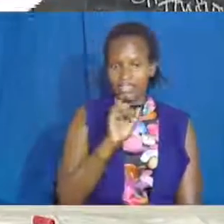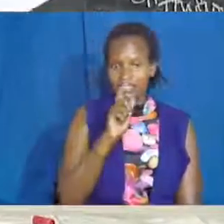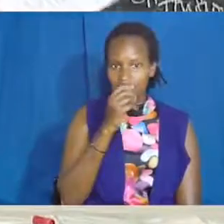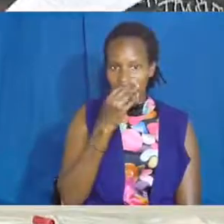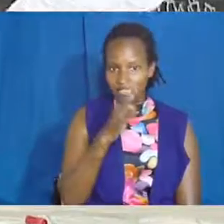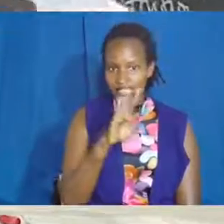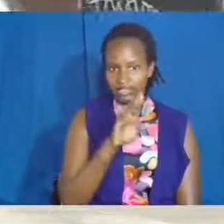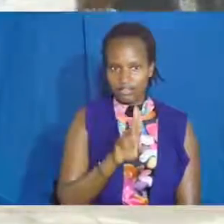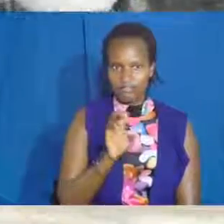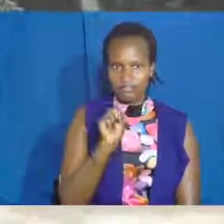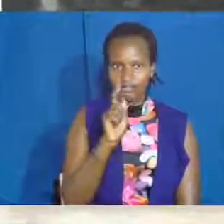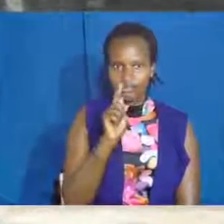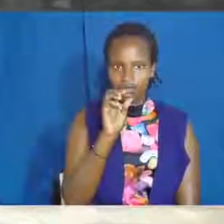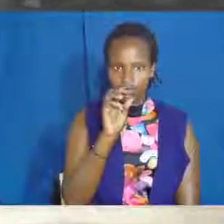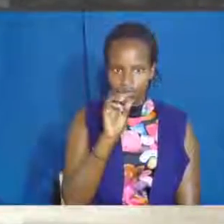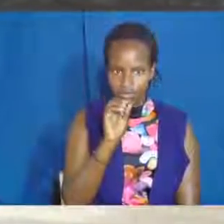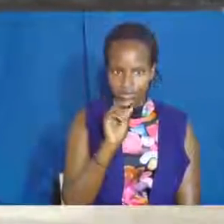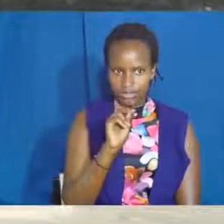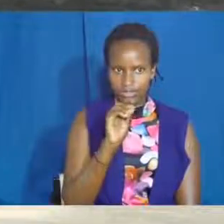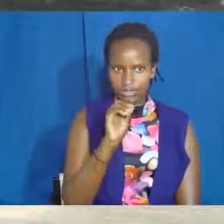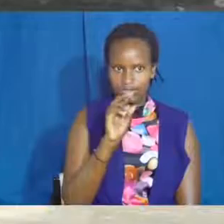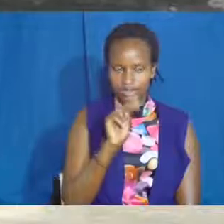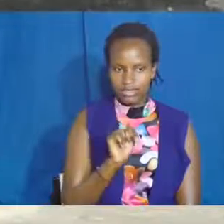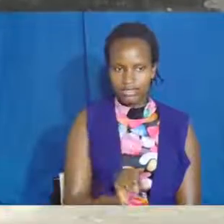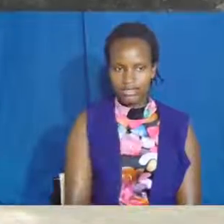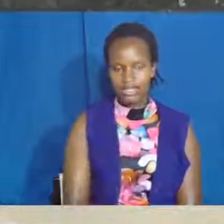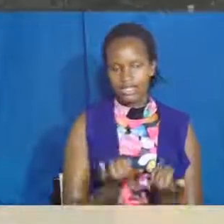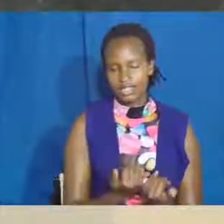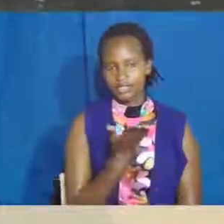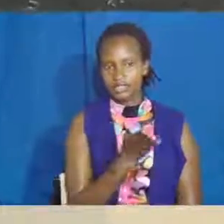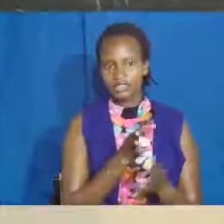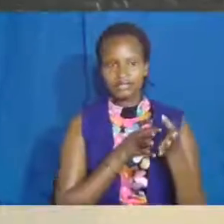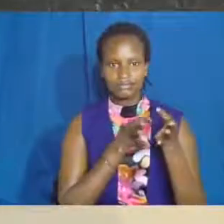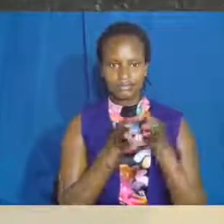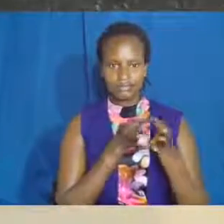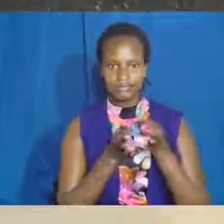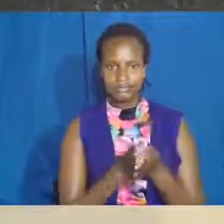Get the definition. Definition.